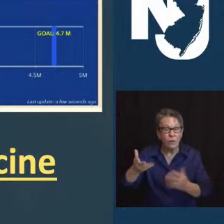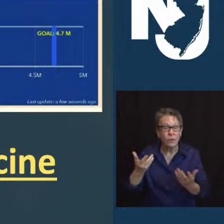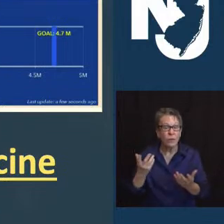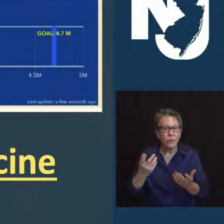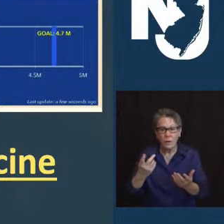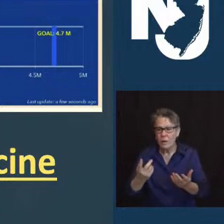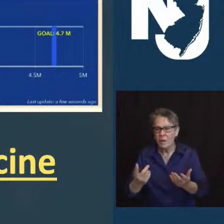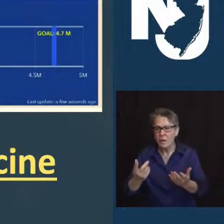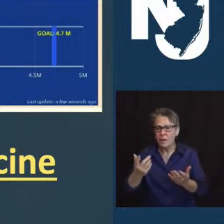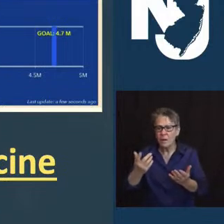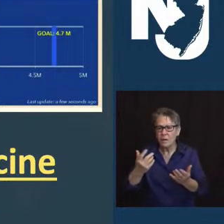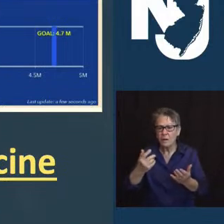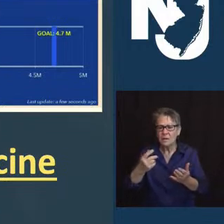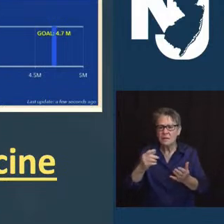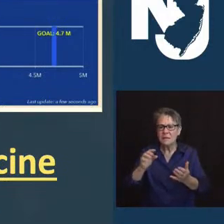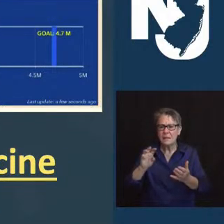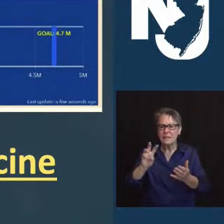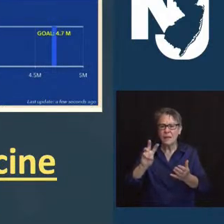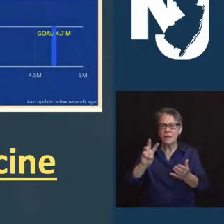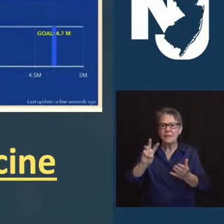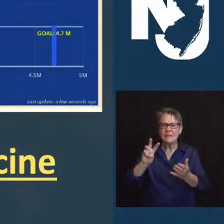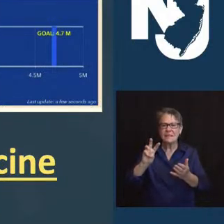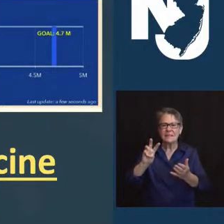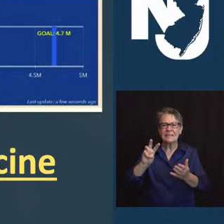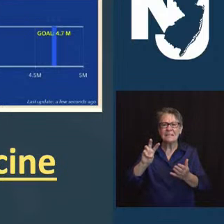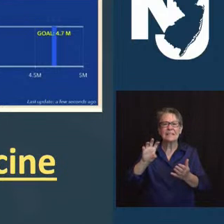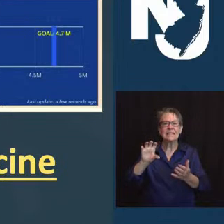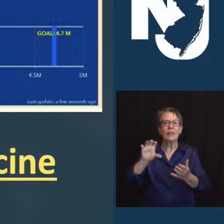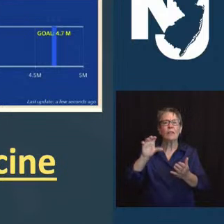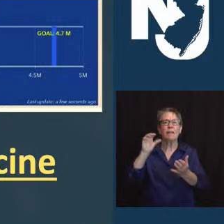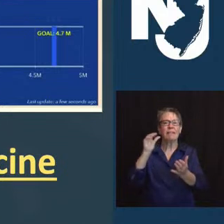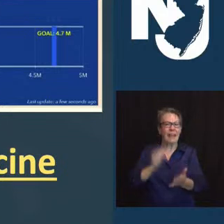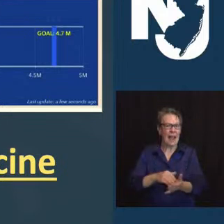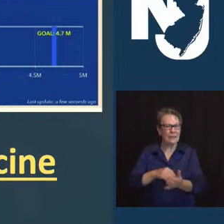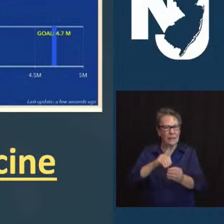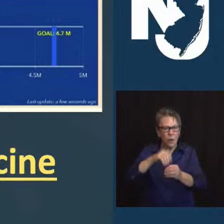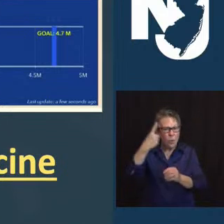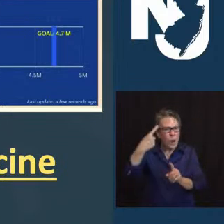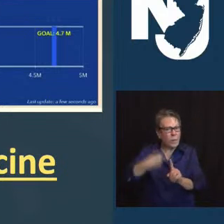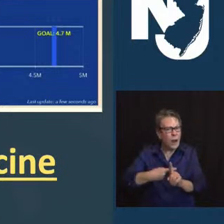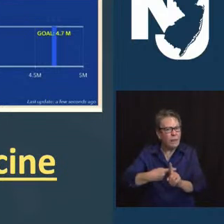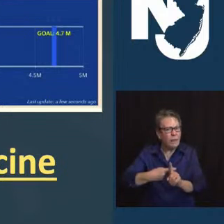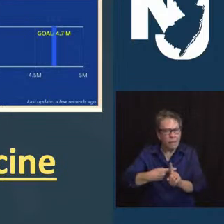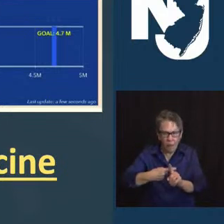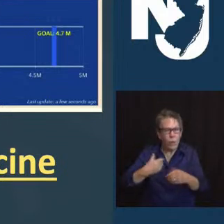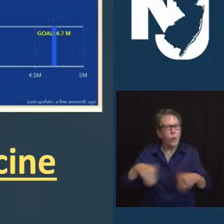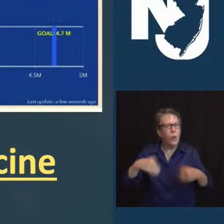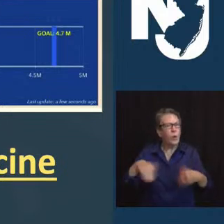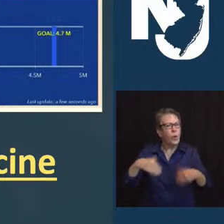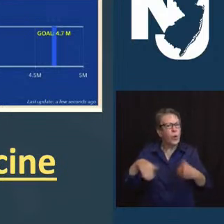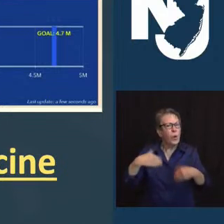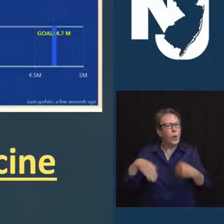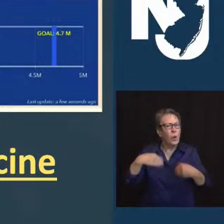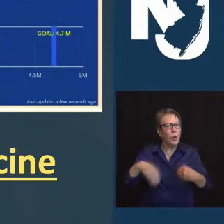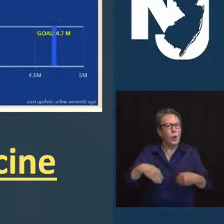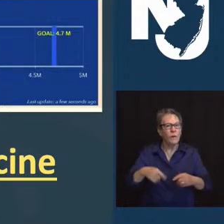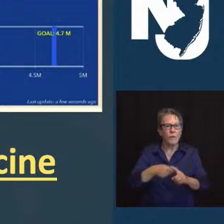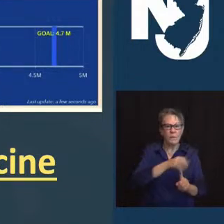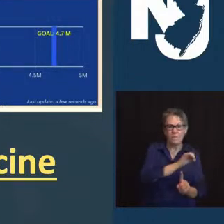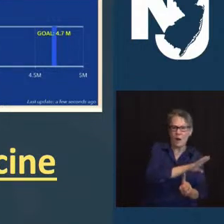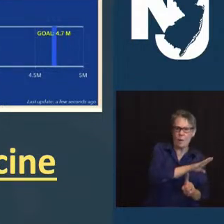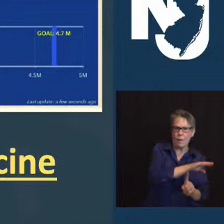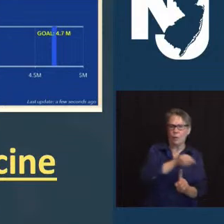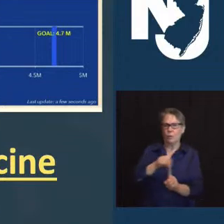their second dose of either Moderna or Pfizer vaccines or their single shot from Johnson & Johnson and are now